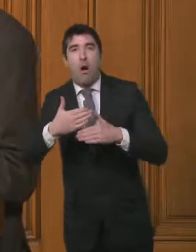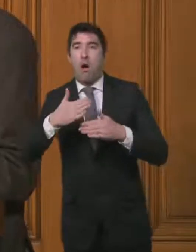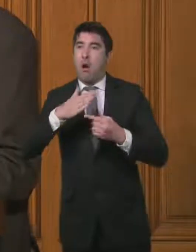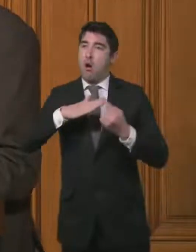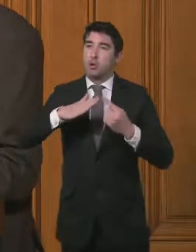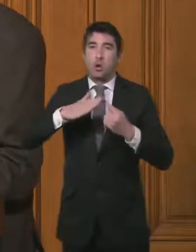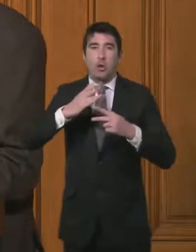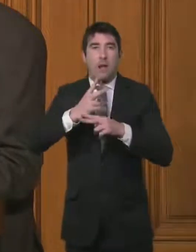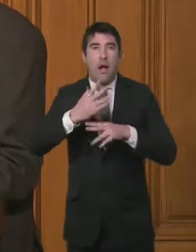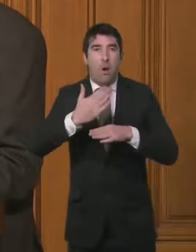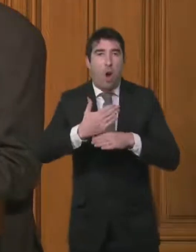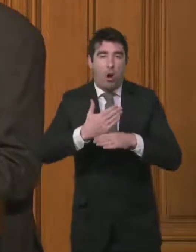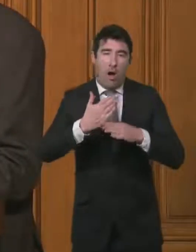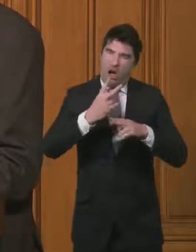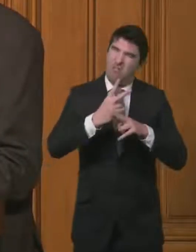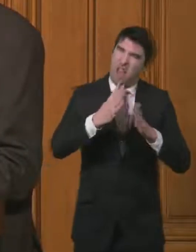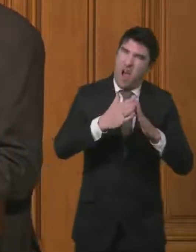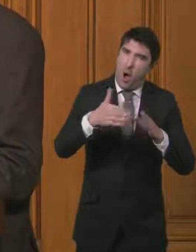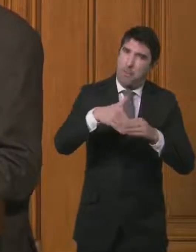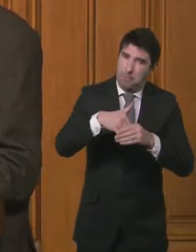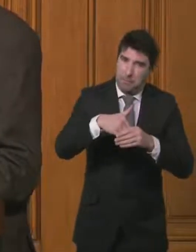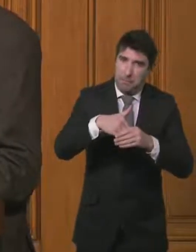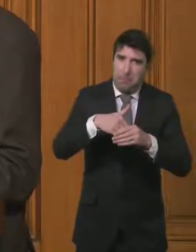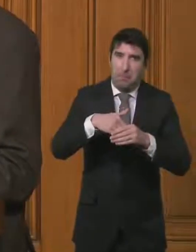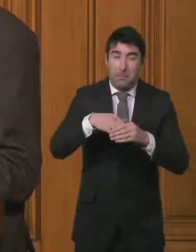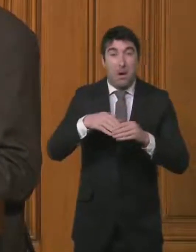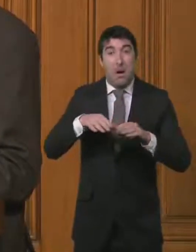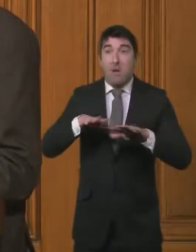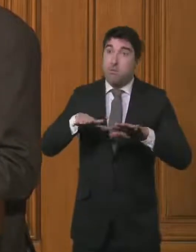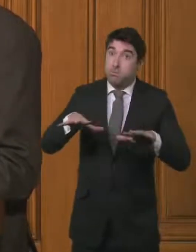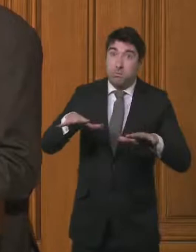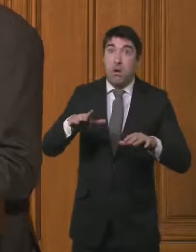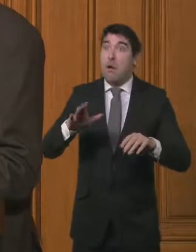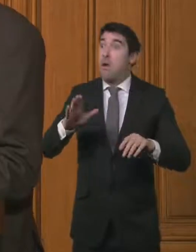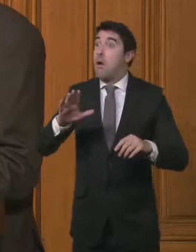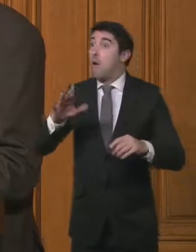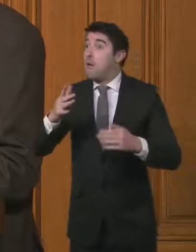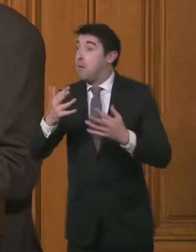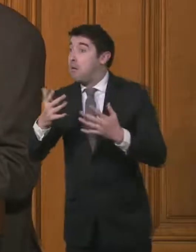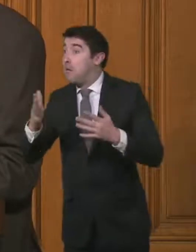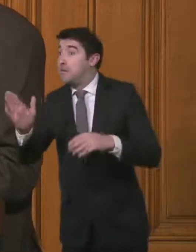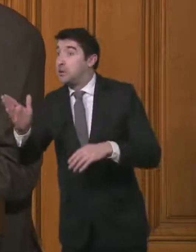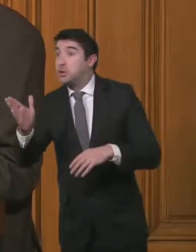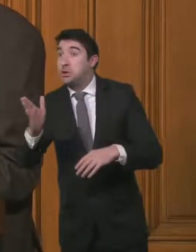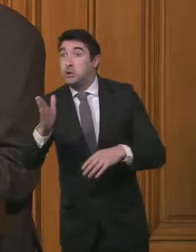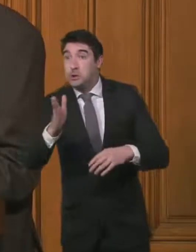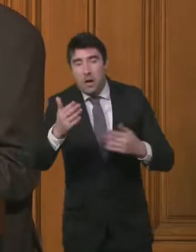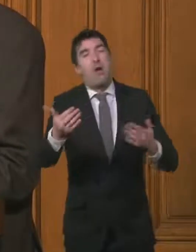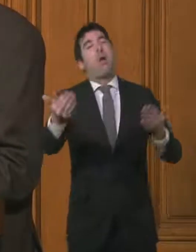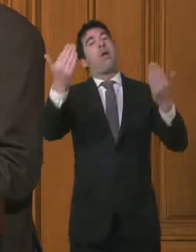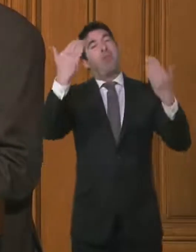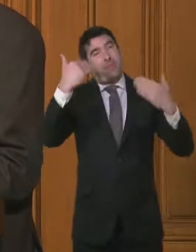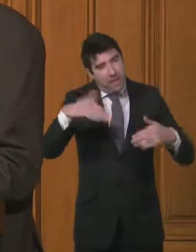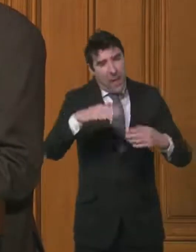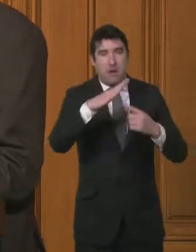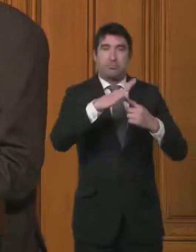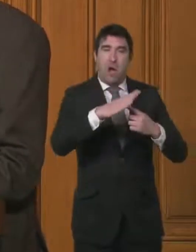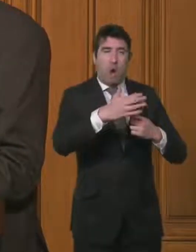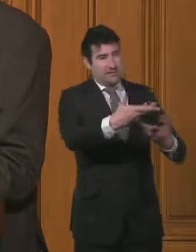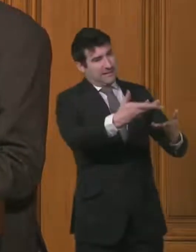few months, then we will be working to deploy through the next set of priority groups that JCVI have